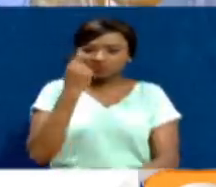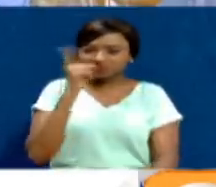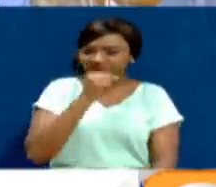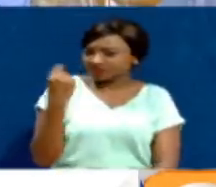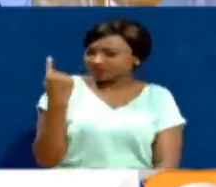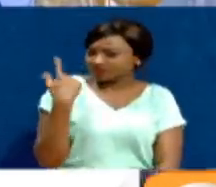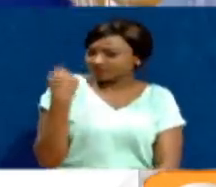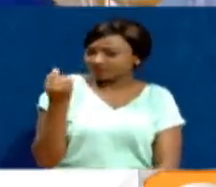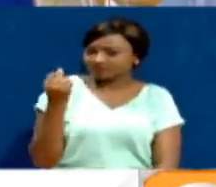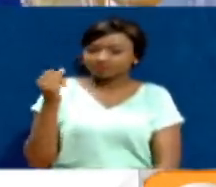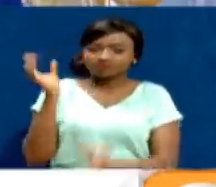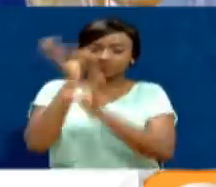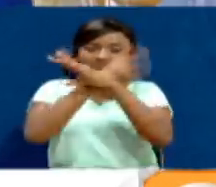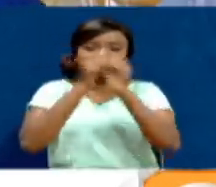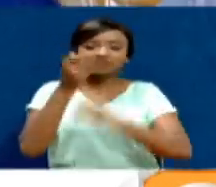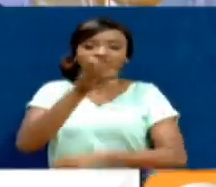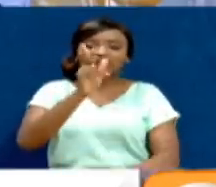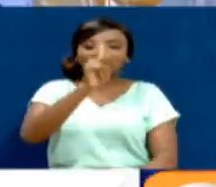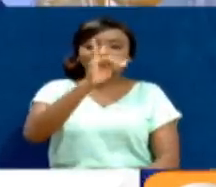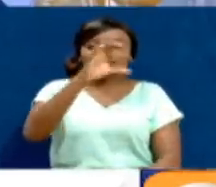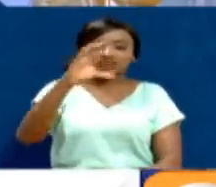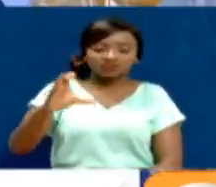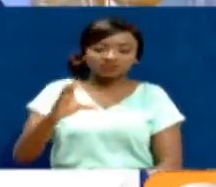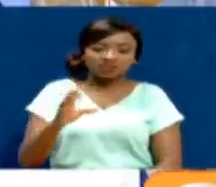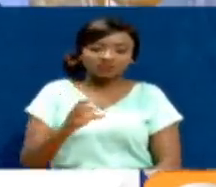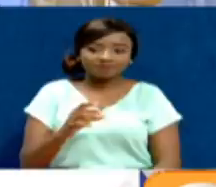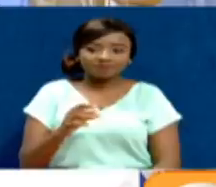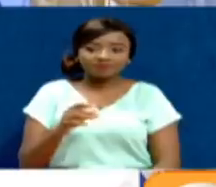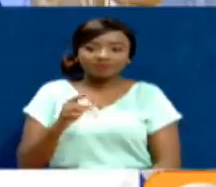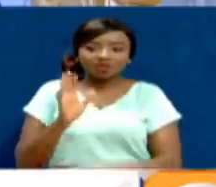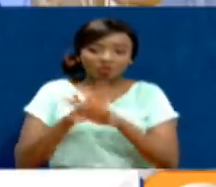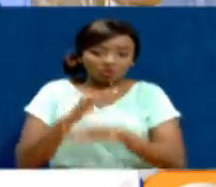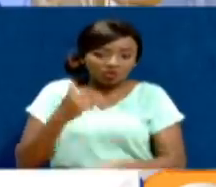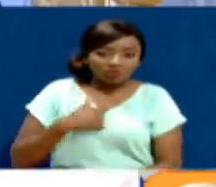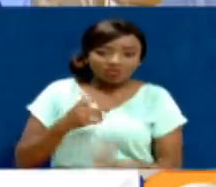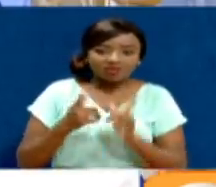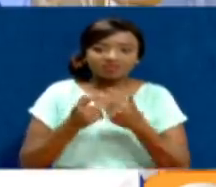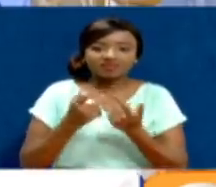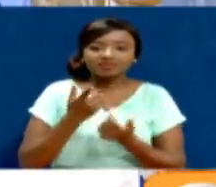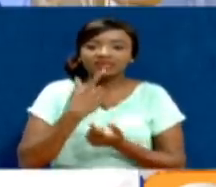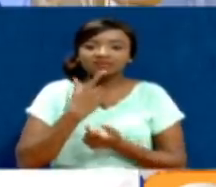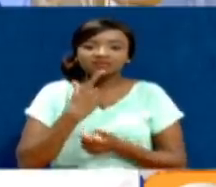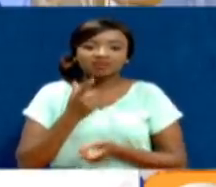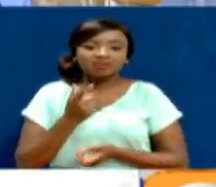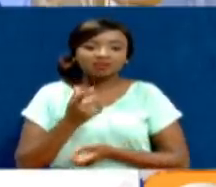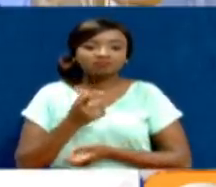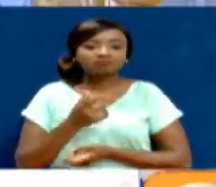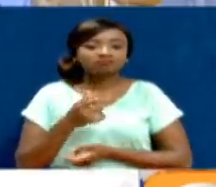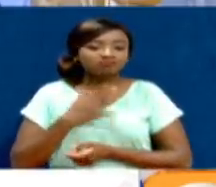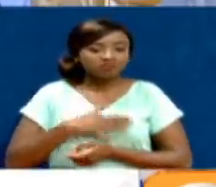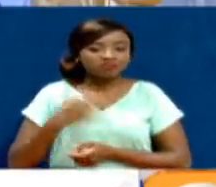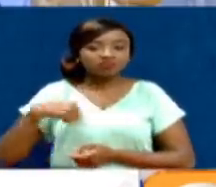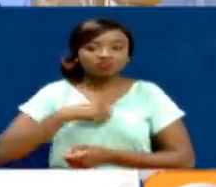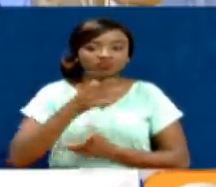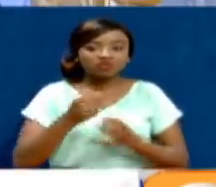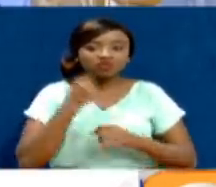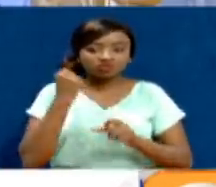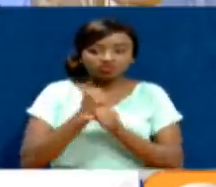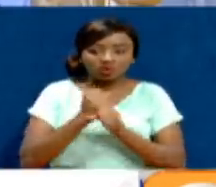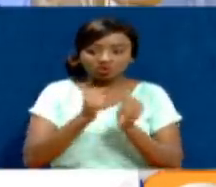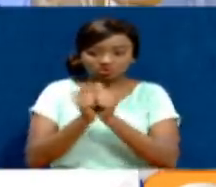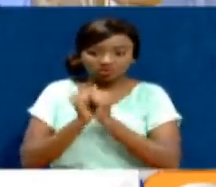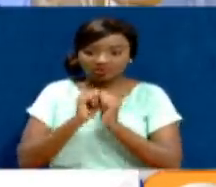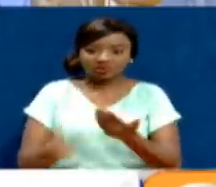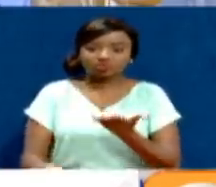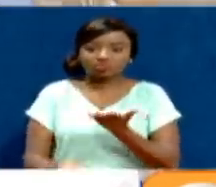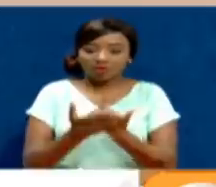day in KICC, where the president, Alinita, Kaita Badi, Akasema, let us work together for the betterment of our great people.